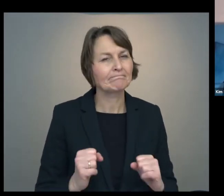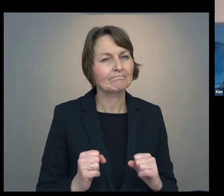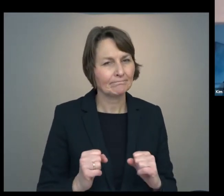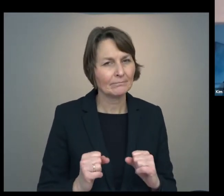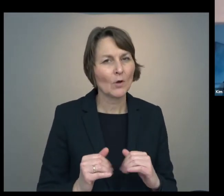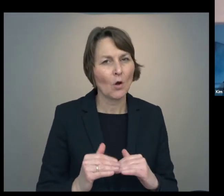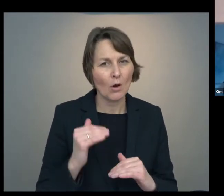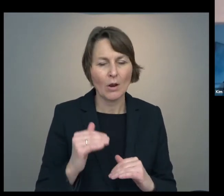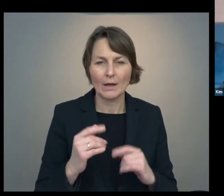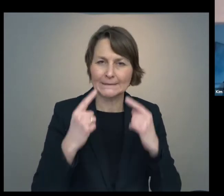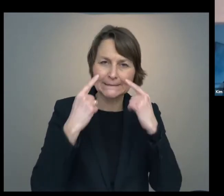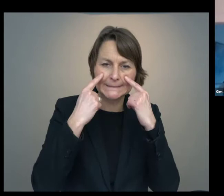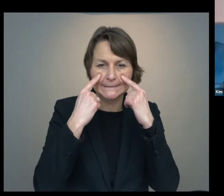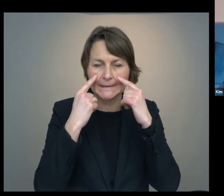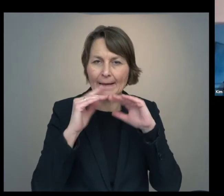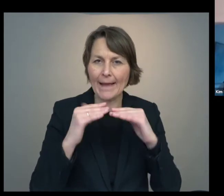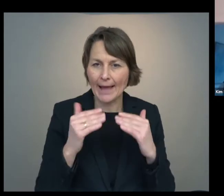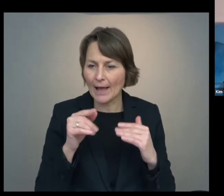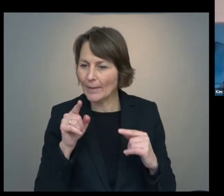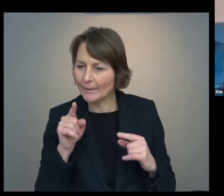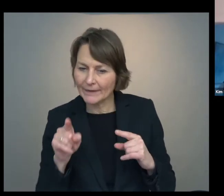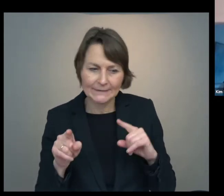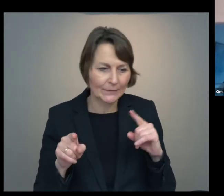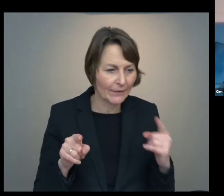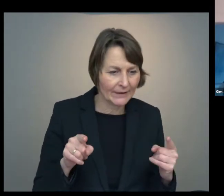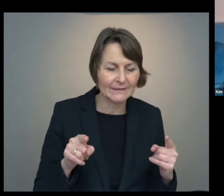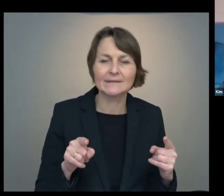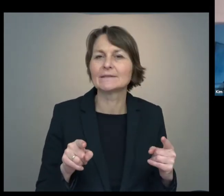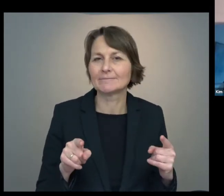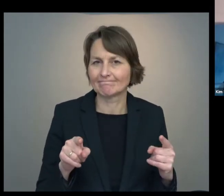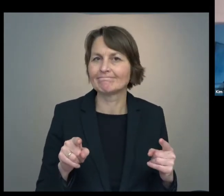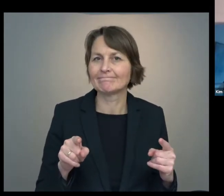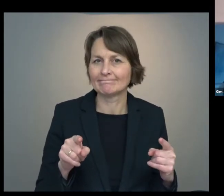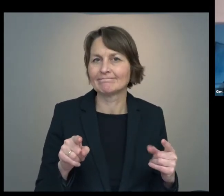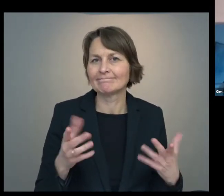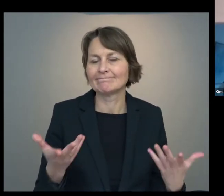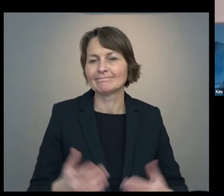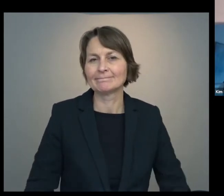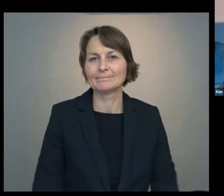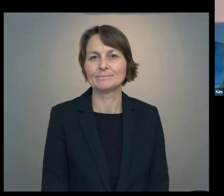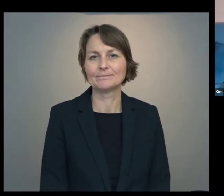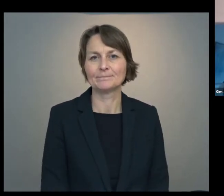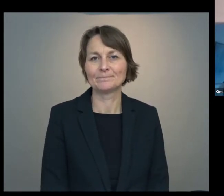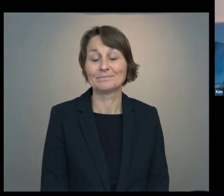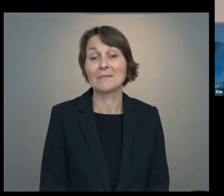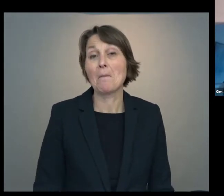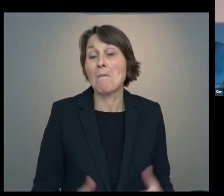focus a lot in the backend team on the Unicore group.